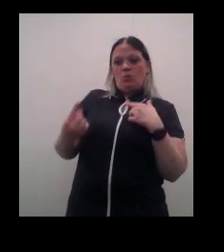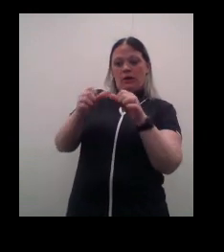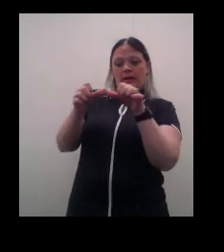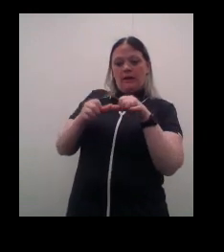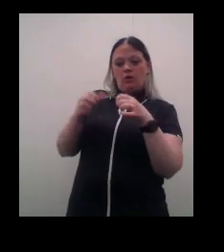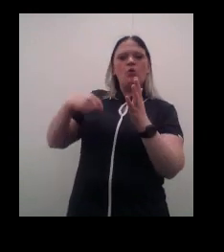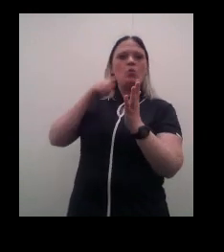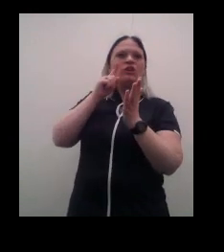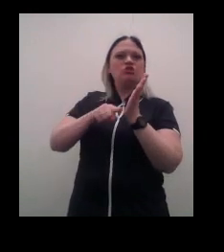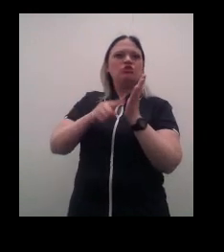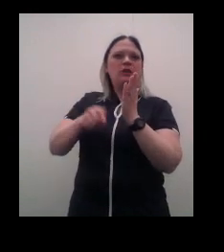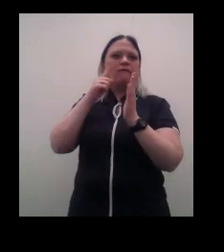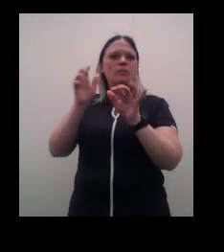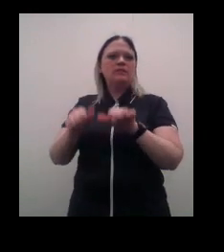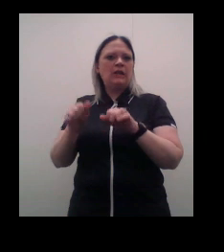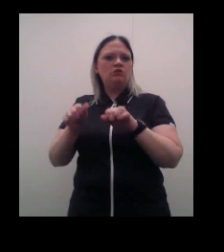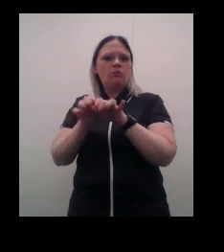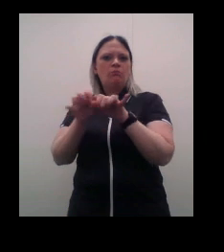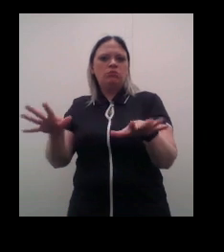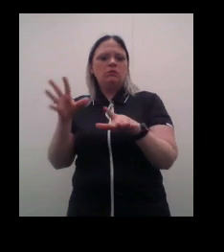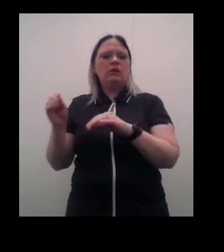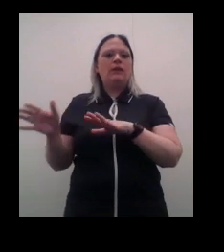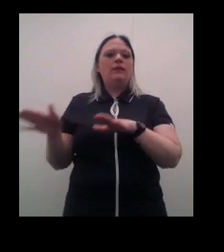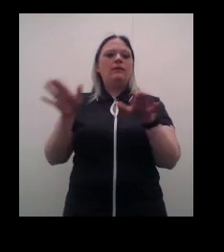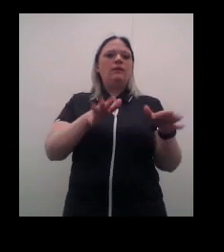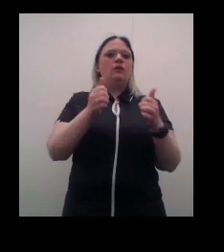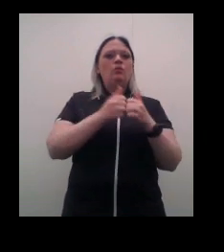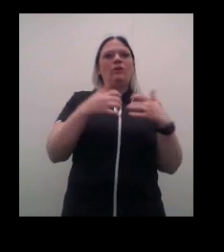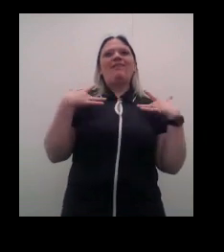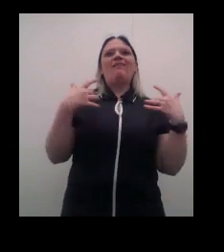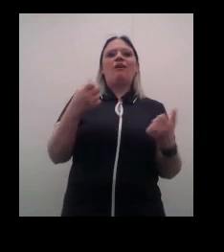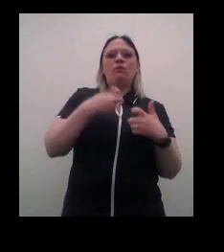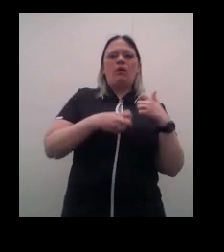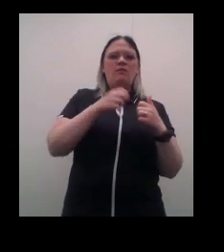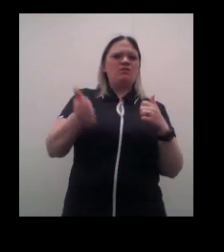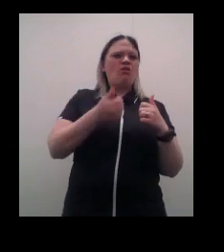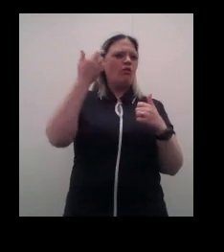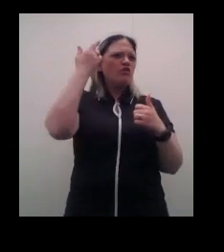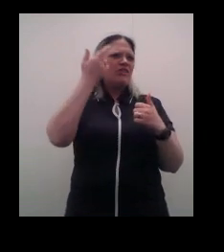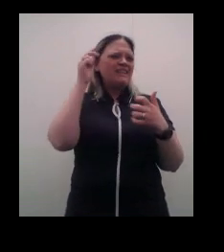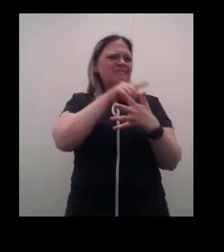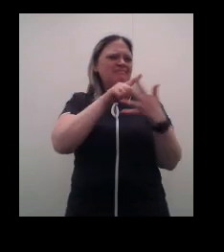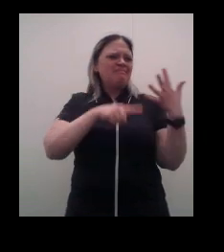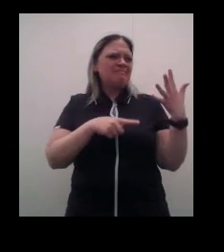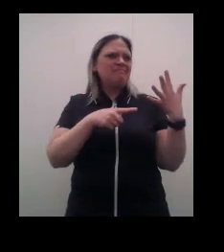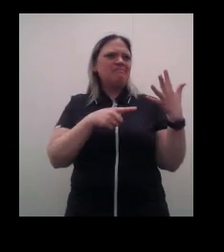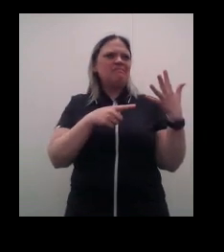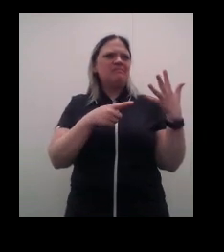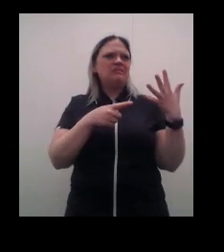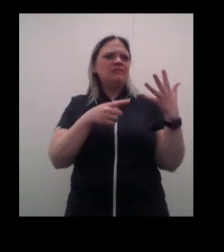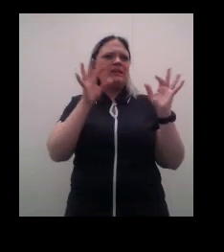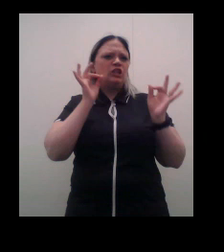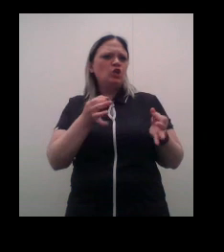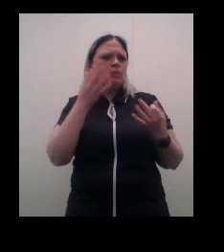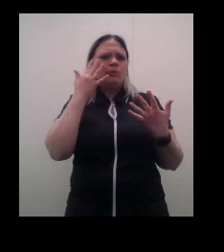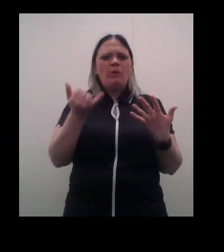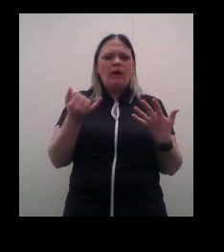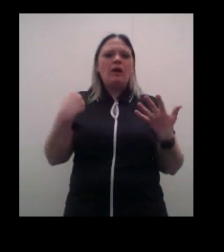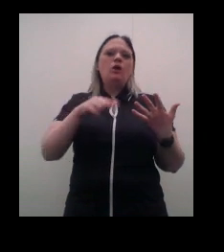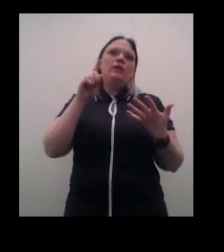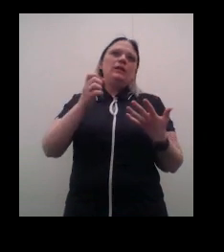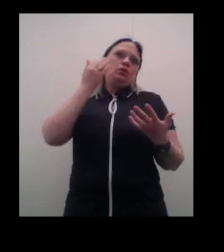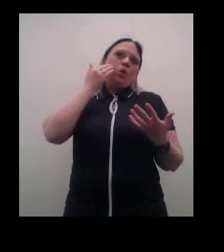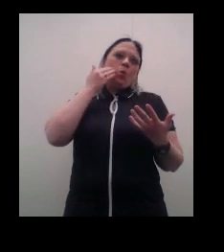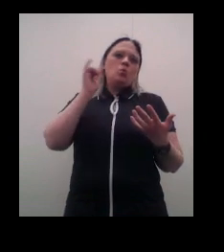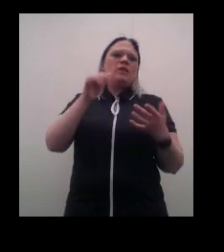potential outbreaks. We also look at issues with regards to comorbidity. Are there other factors that may come in that we want to know? And so these